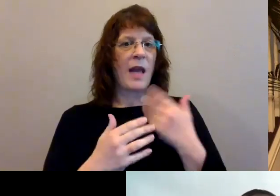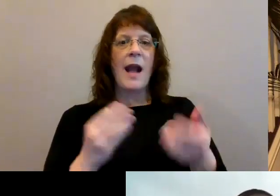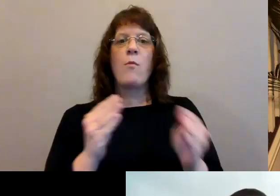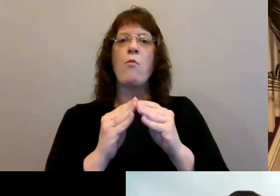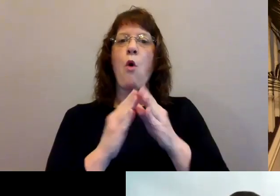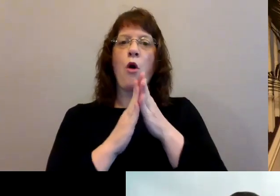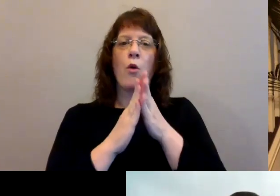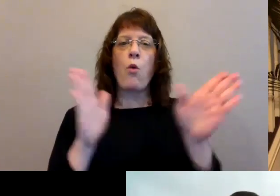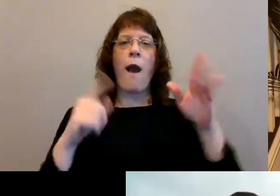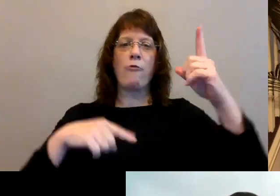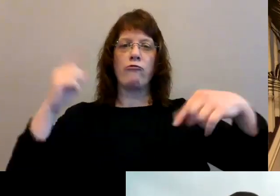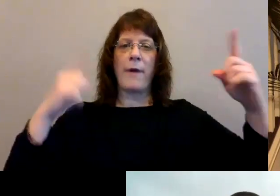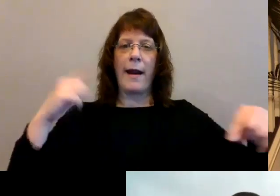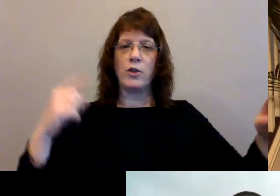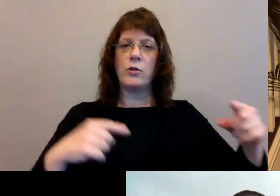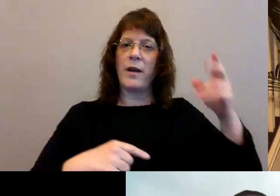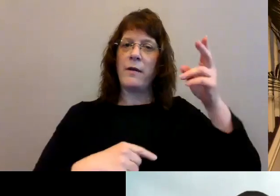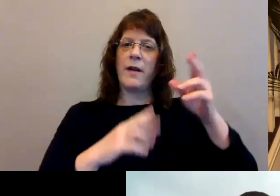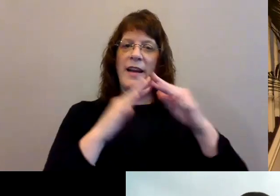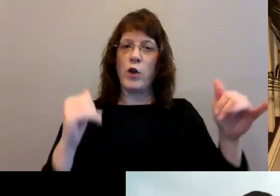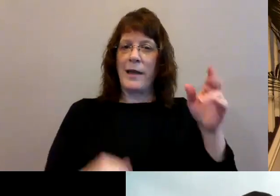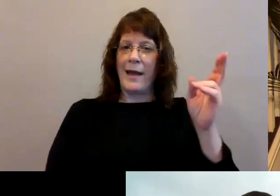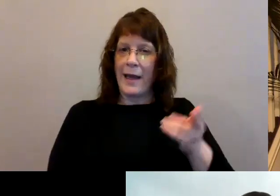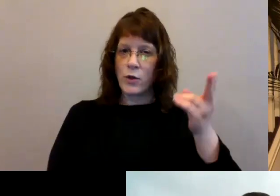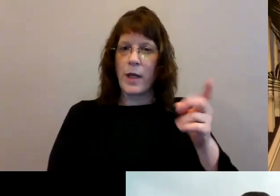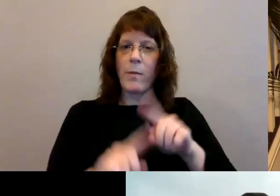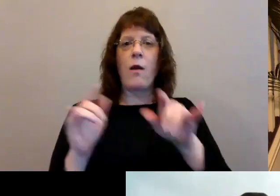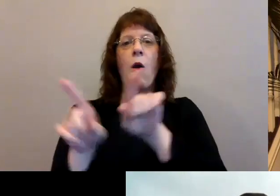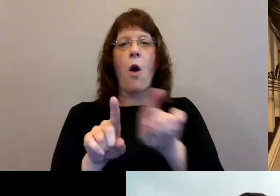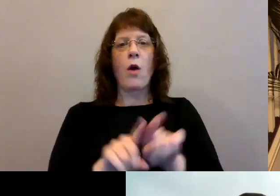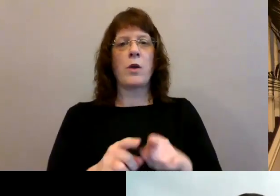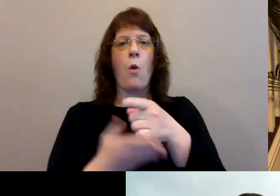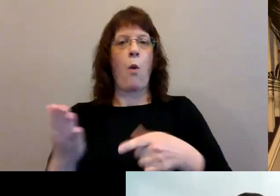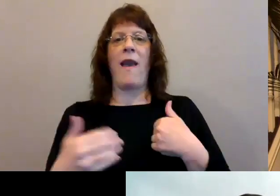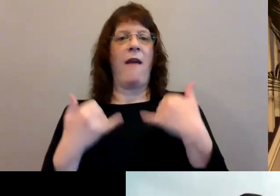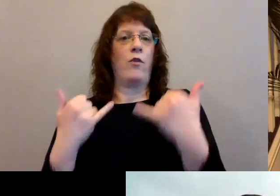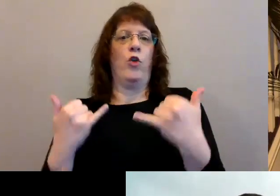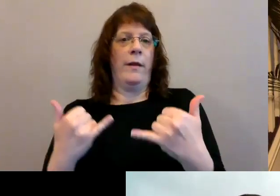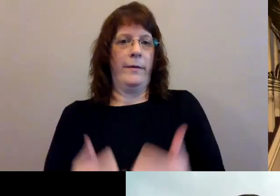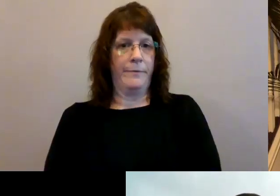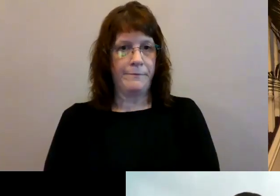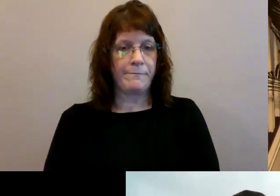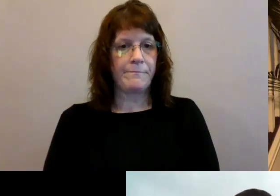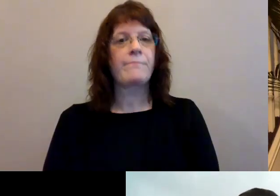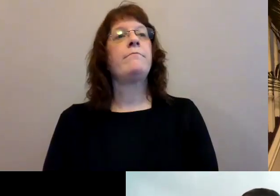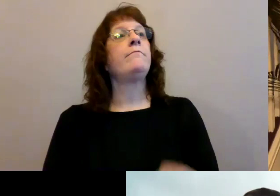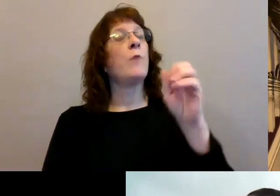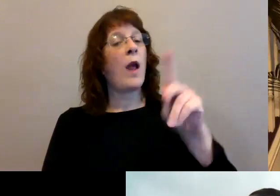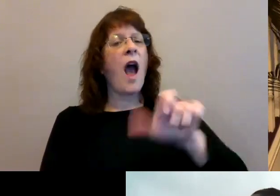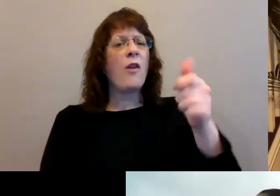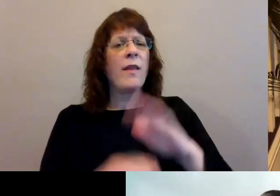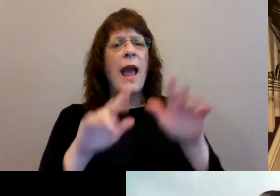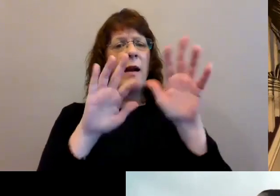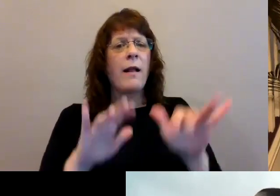range of the history of diversity, but also the current diversity. Cool. So other than climate change, what